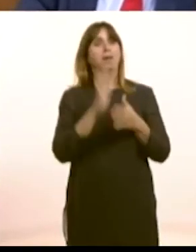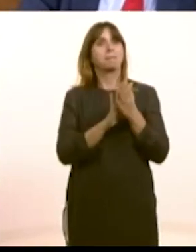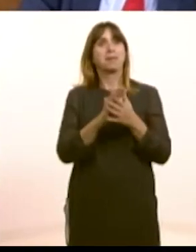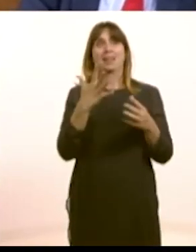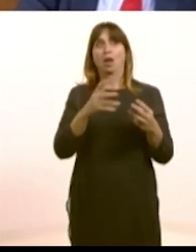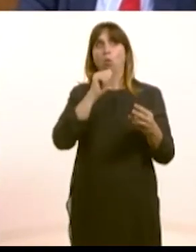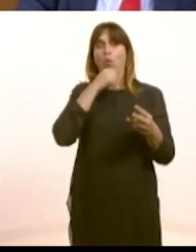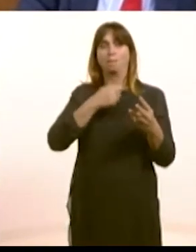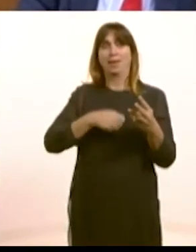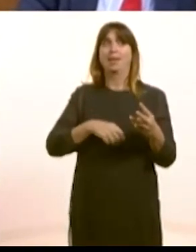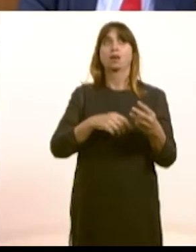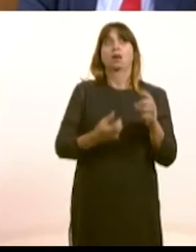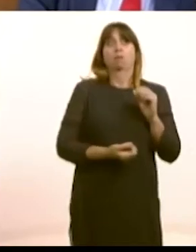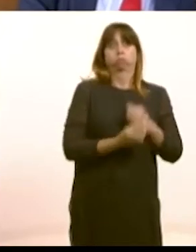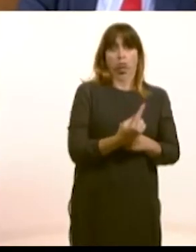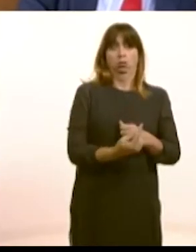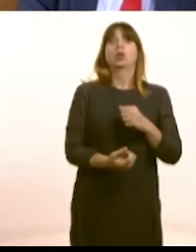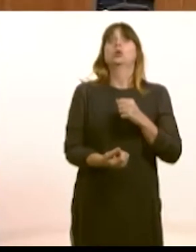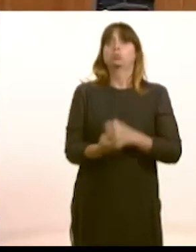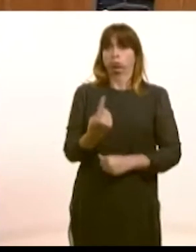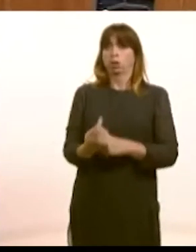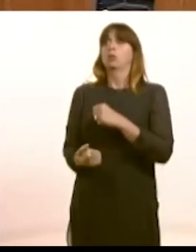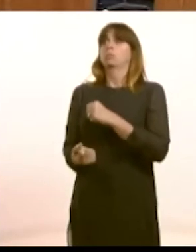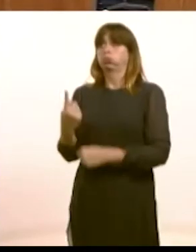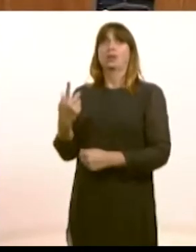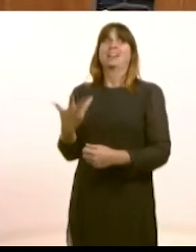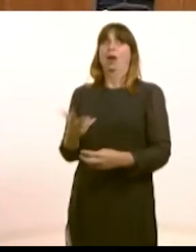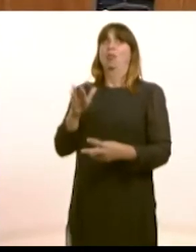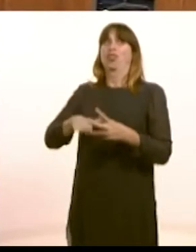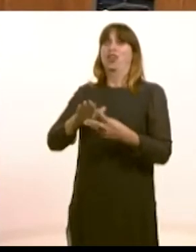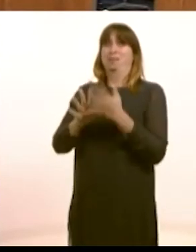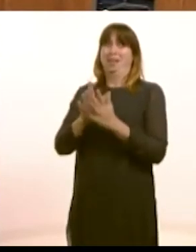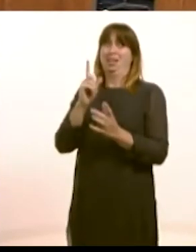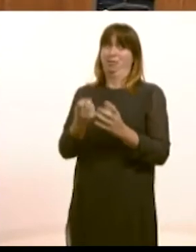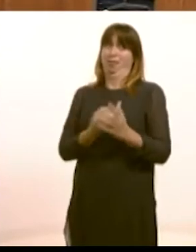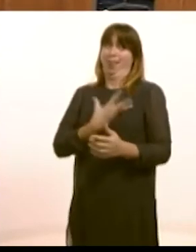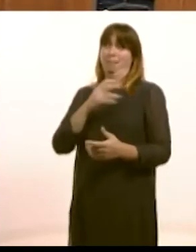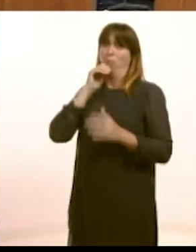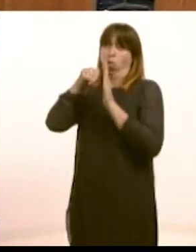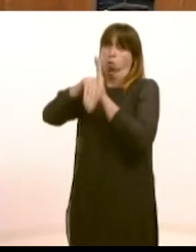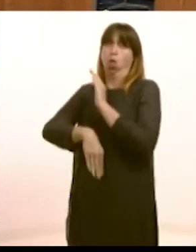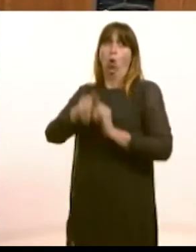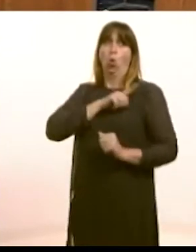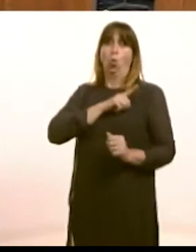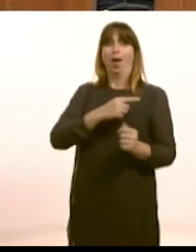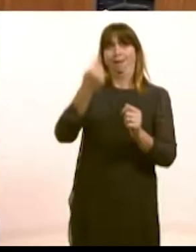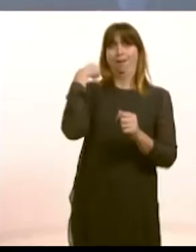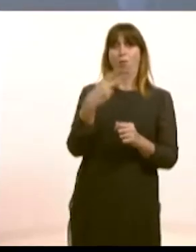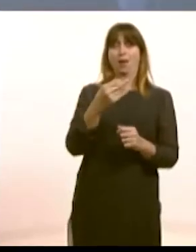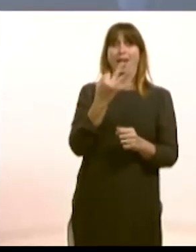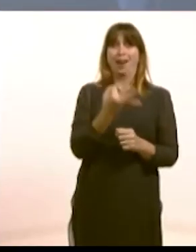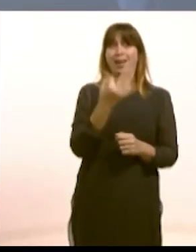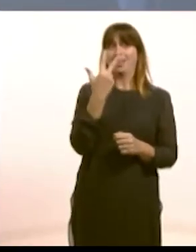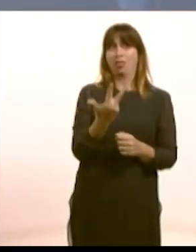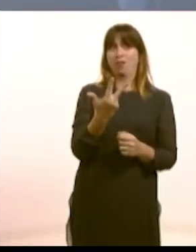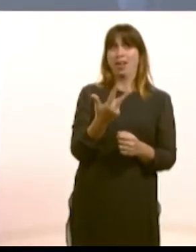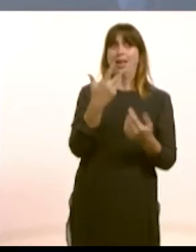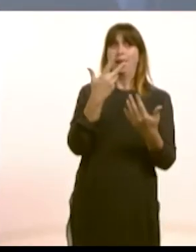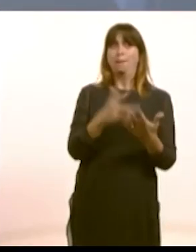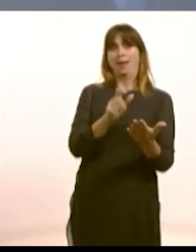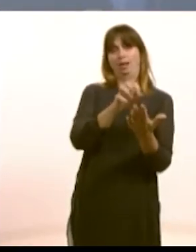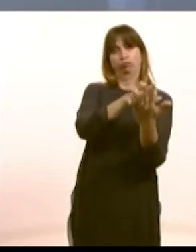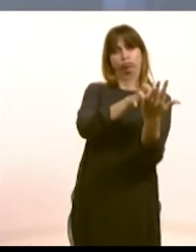trilogy then of the demise of the Labour Party by having him as the Prime Minister, because the longest suicide note possible was written in 1983 for the Labour Party,